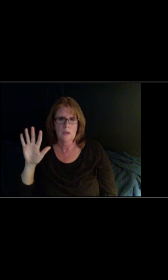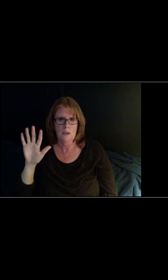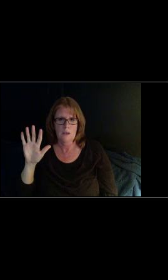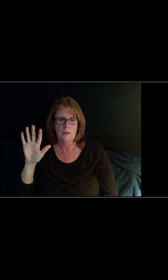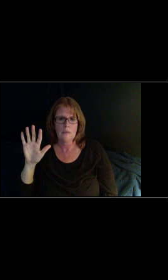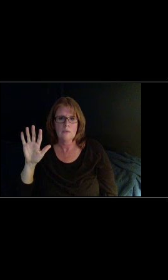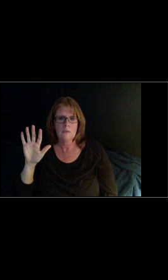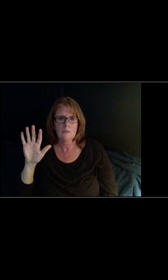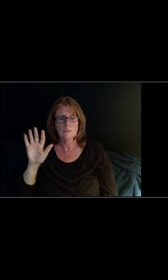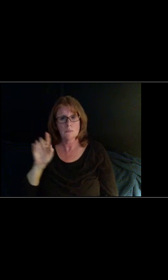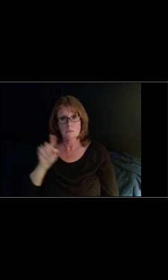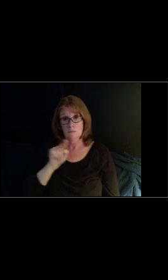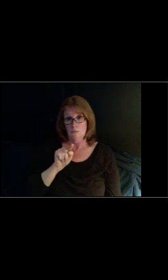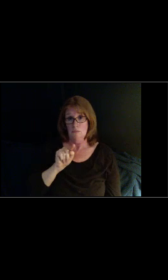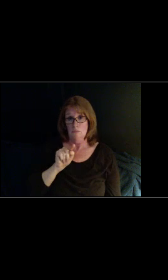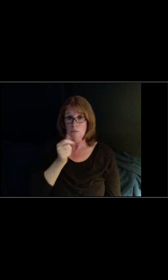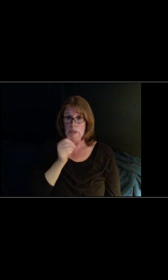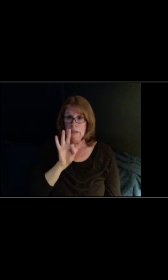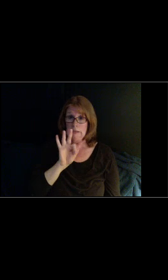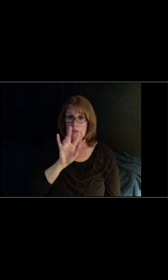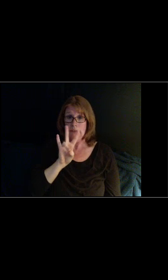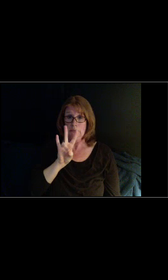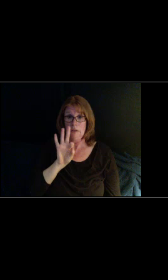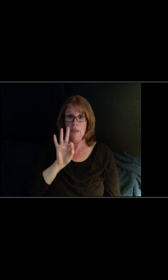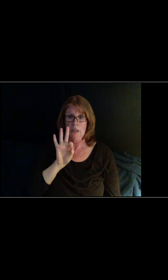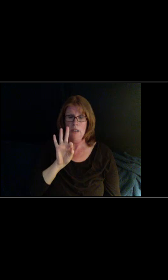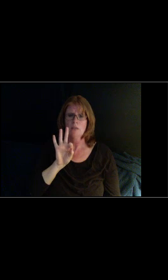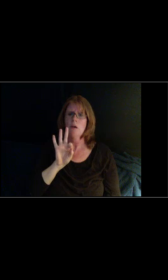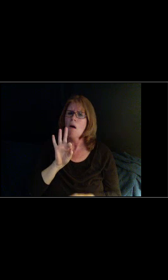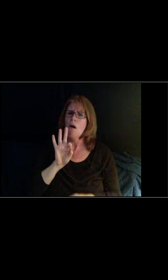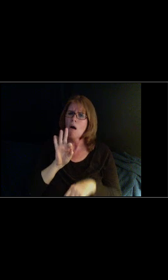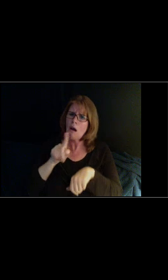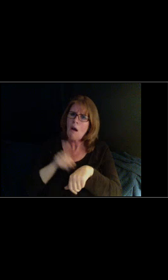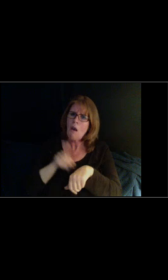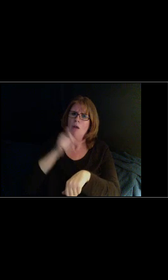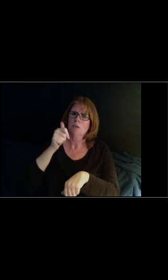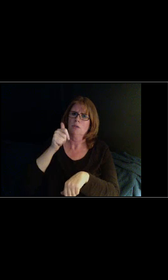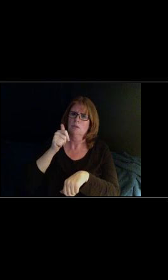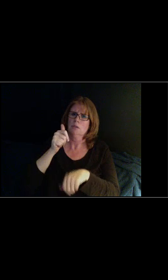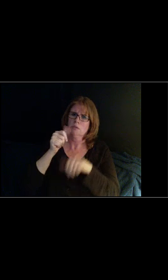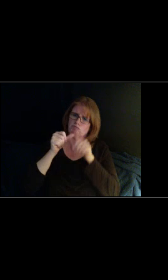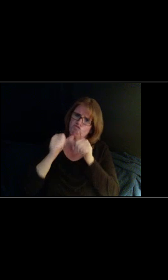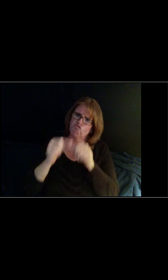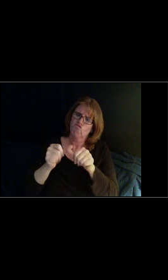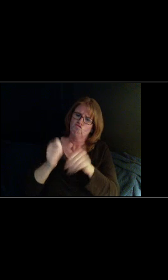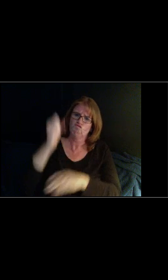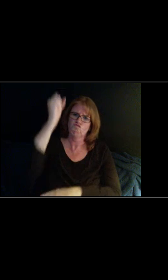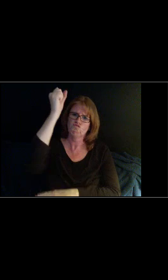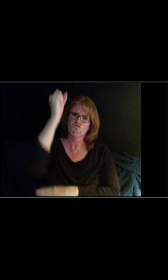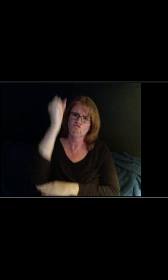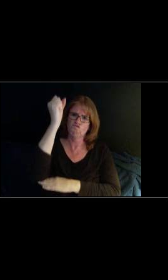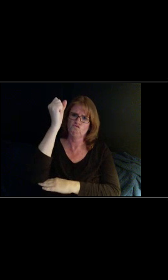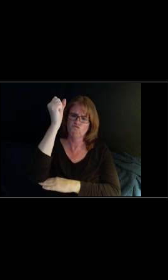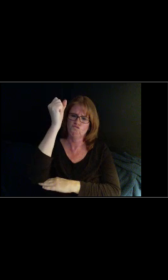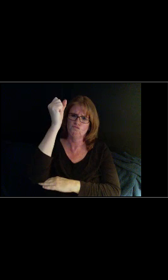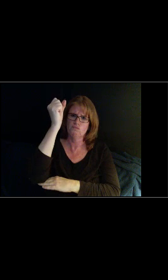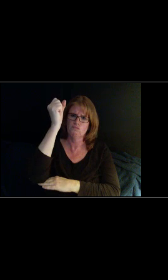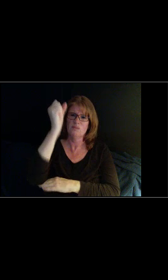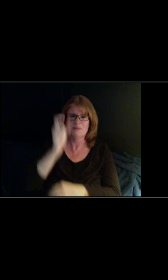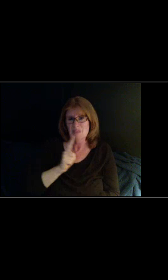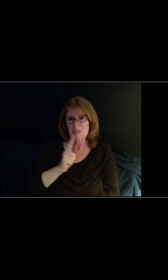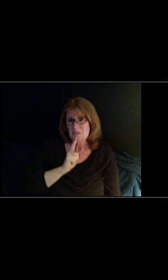we saw a change in the Code of Ethics, and then in 2005 again. But in 1979, from